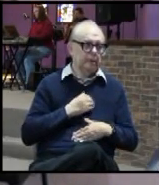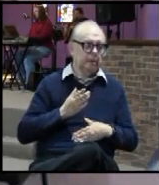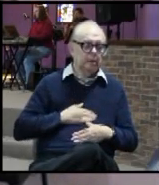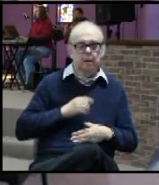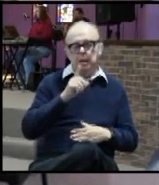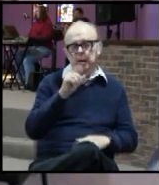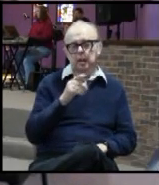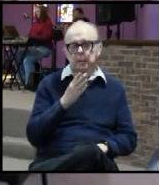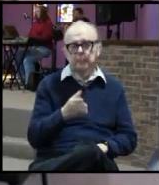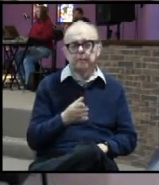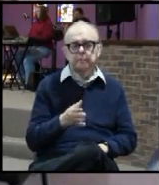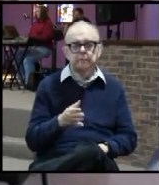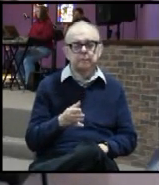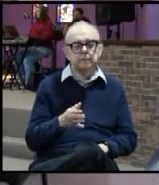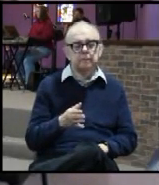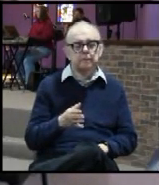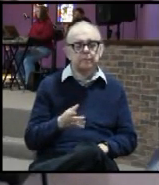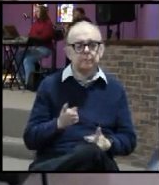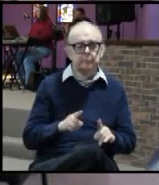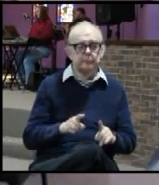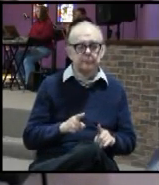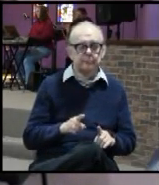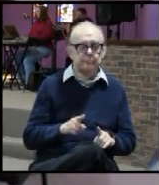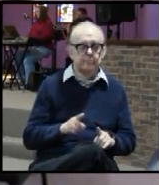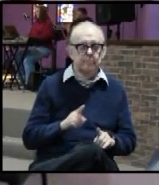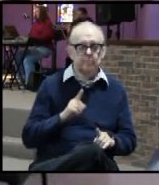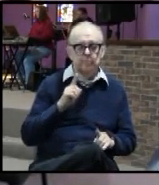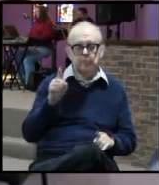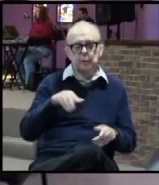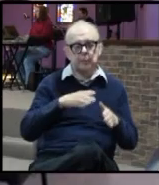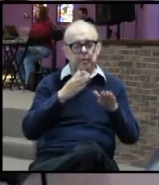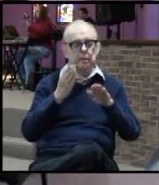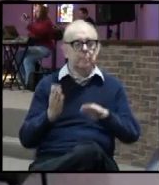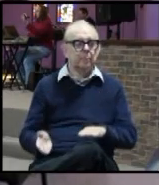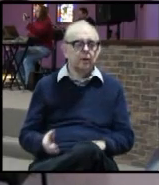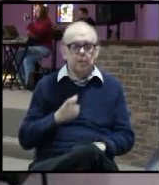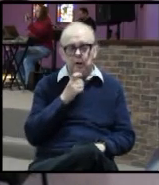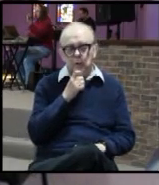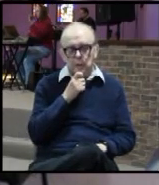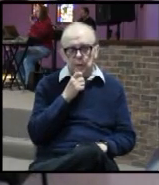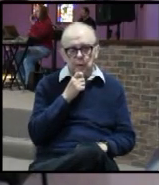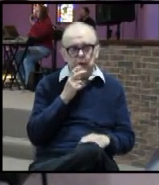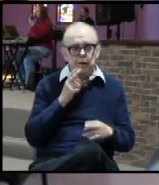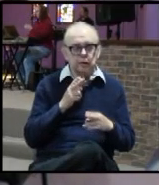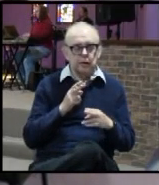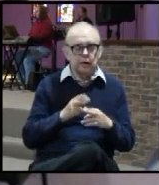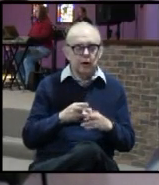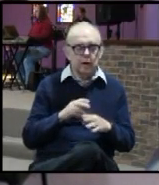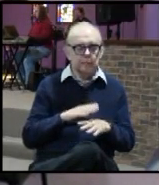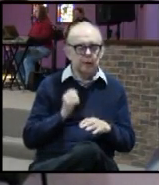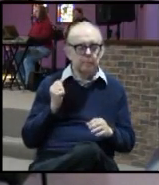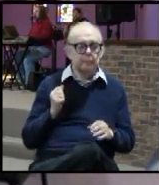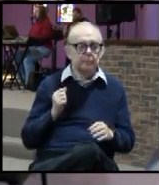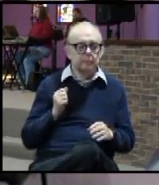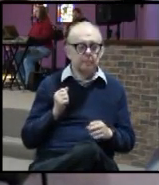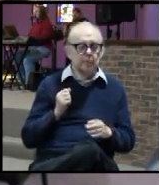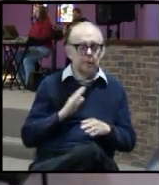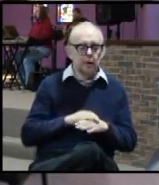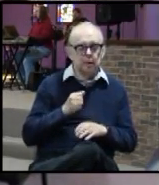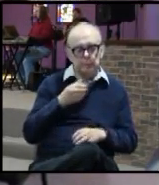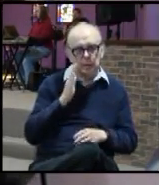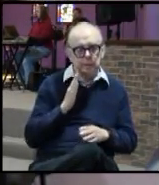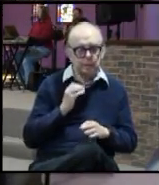to you is this. When you go to die, who are you going to call upon? Are you going to call upon God?